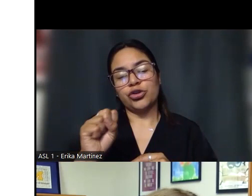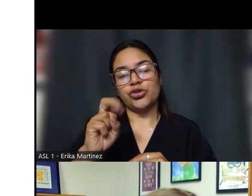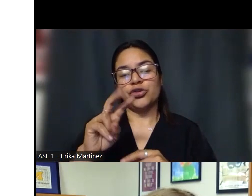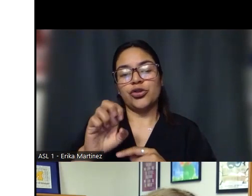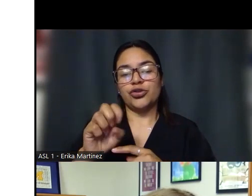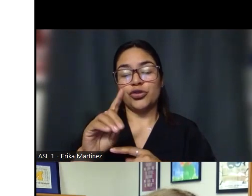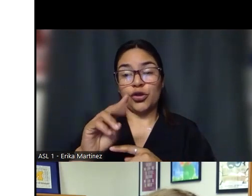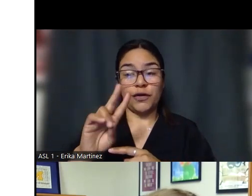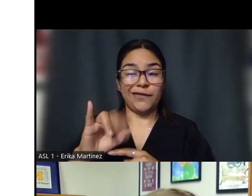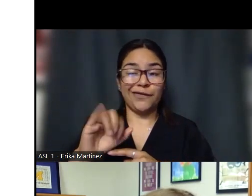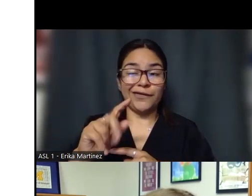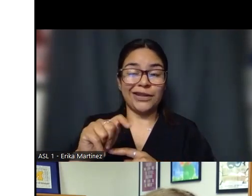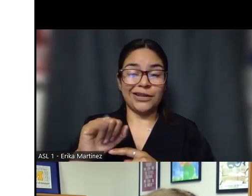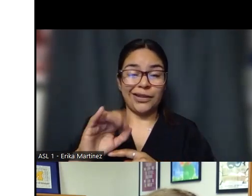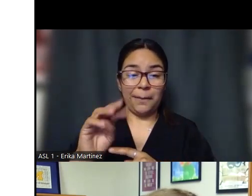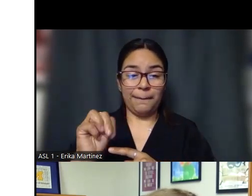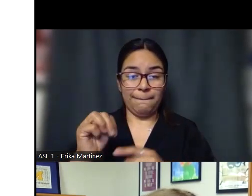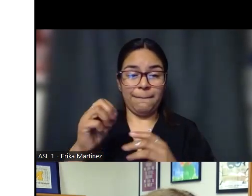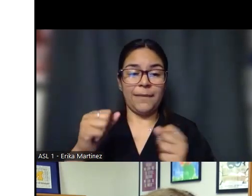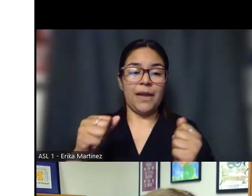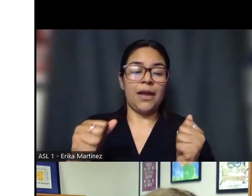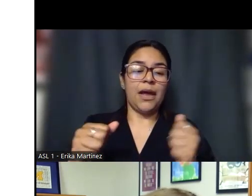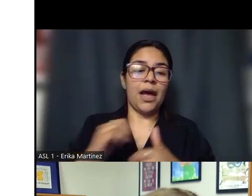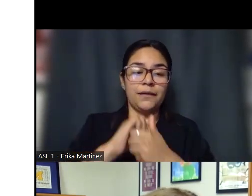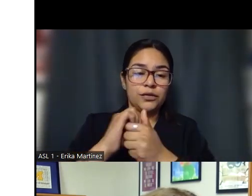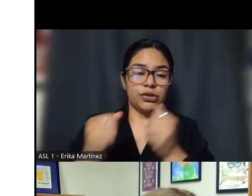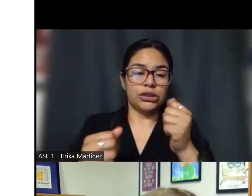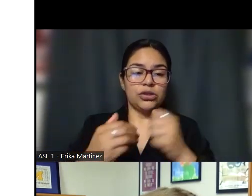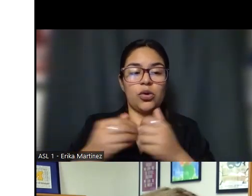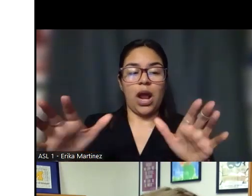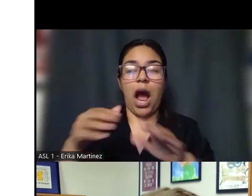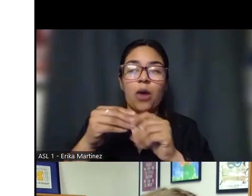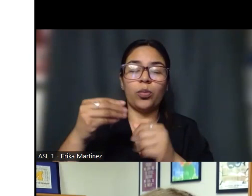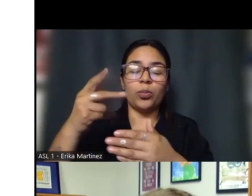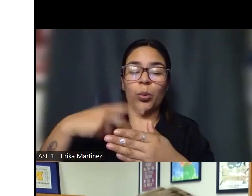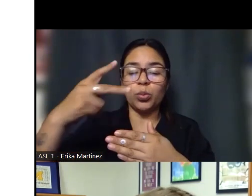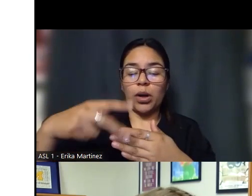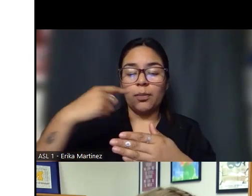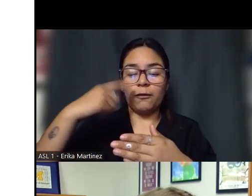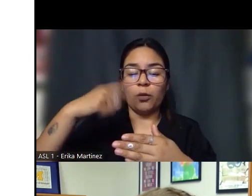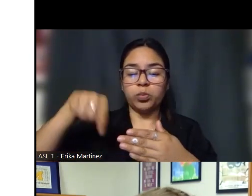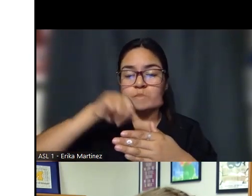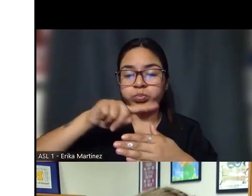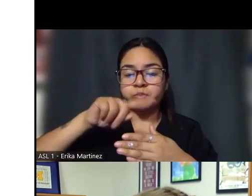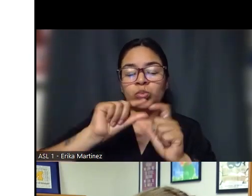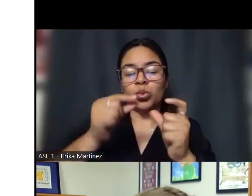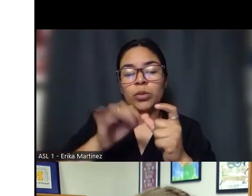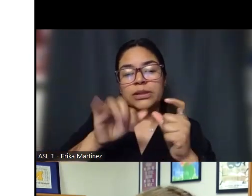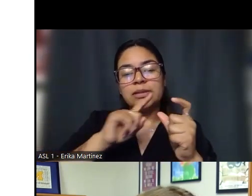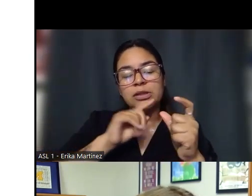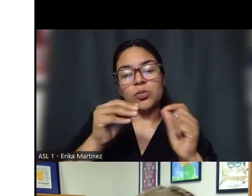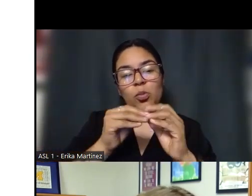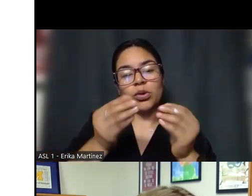program with the goal of providing culturally appropriate services to